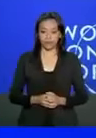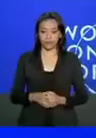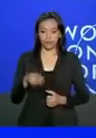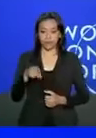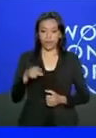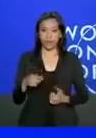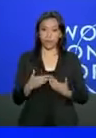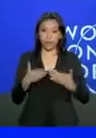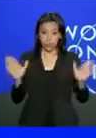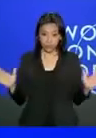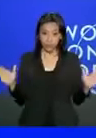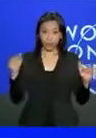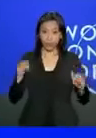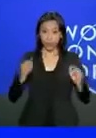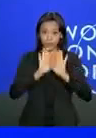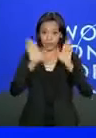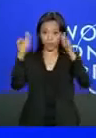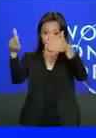opportunity.